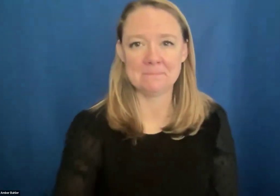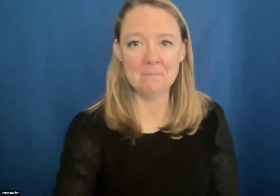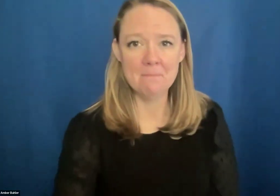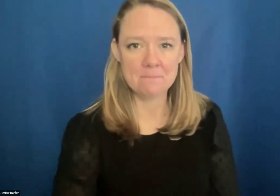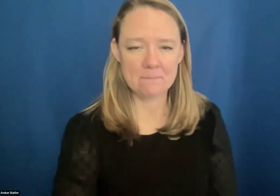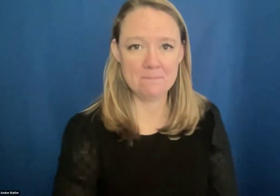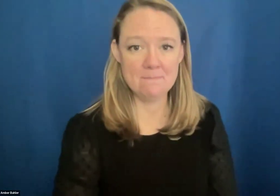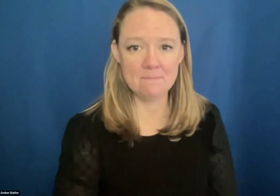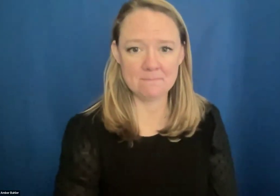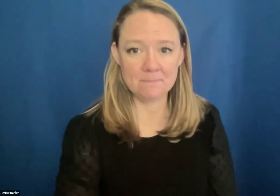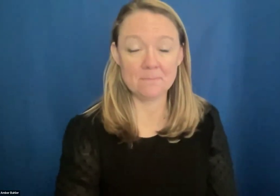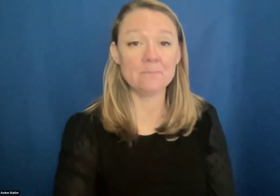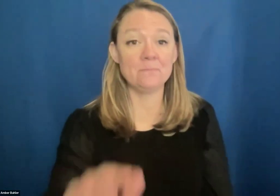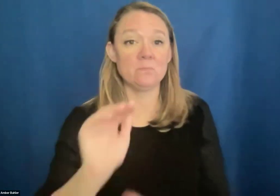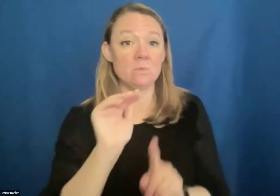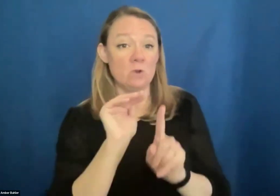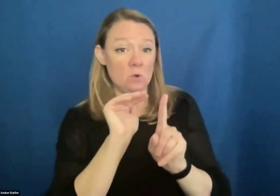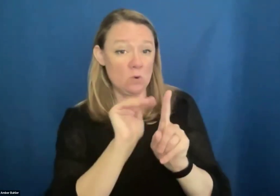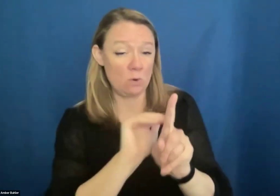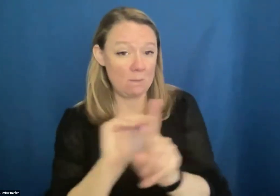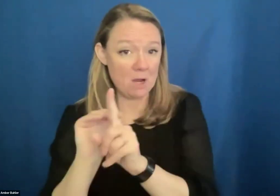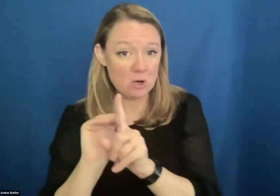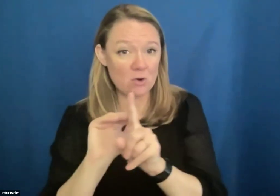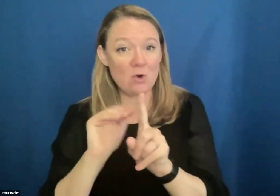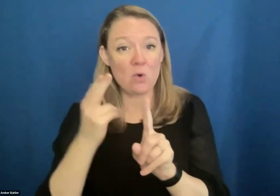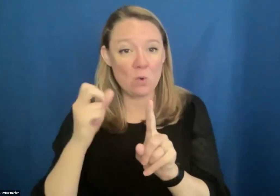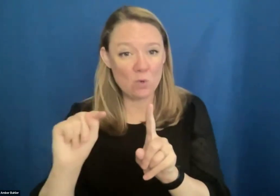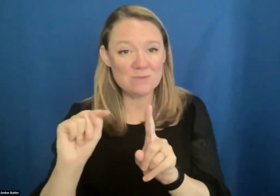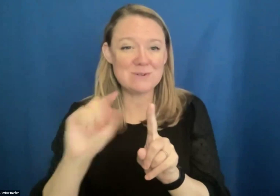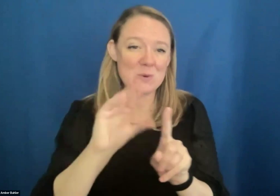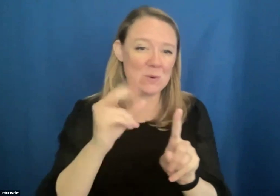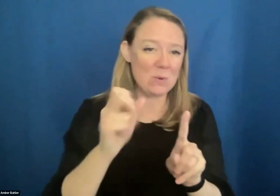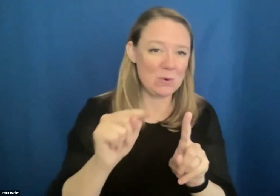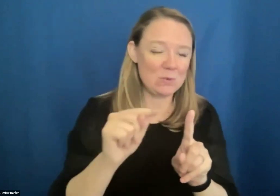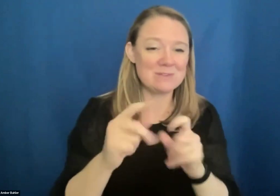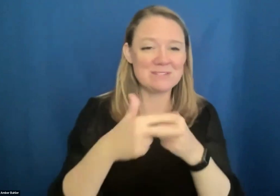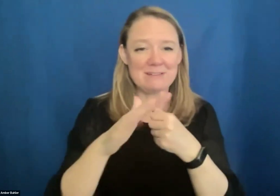Just a reminder to hosts and co-hosts to save your chats before you hop off.